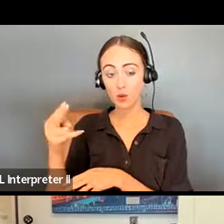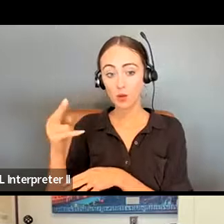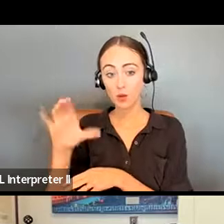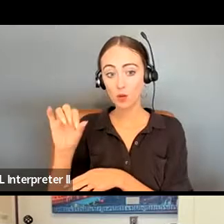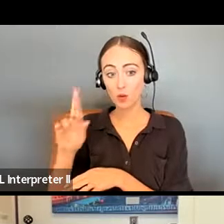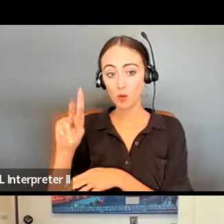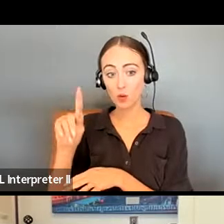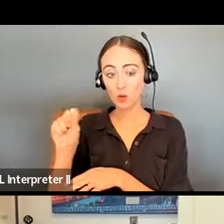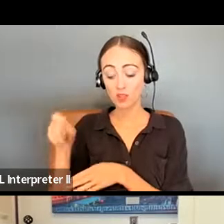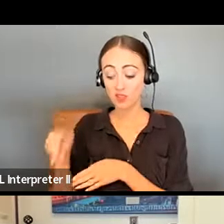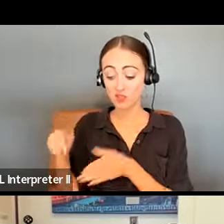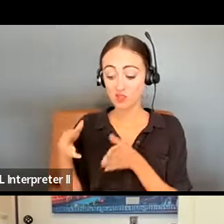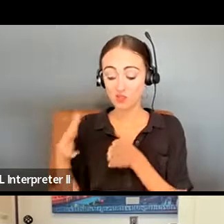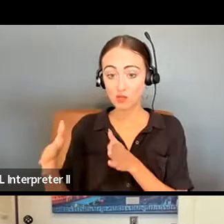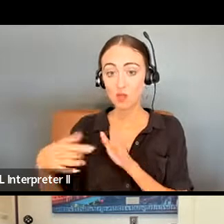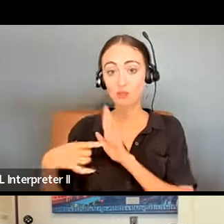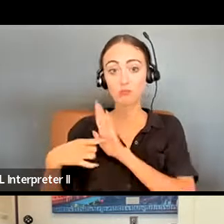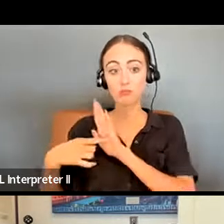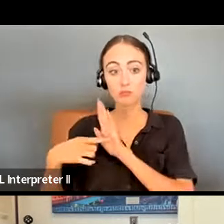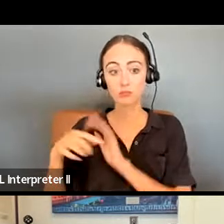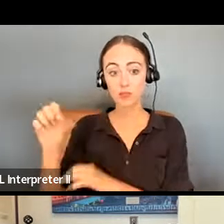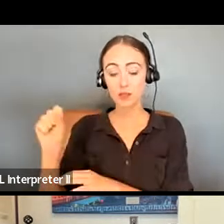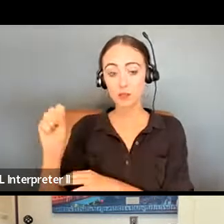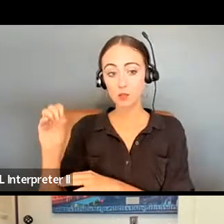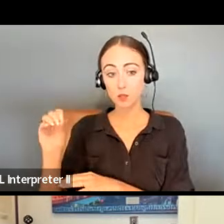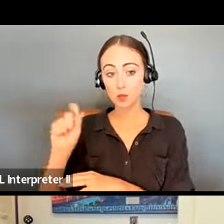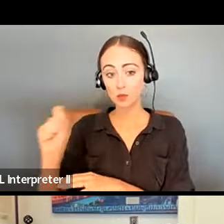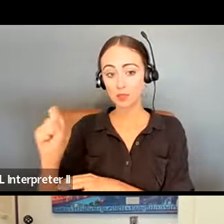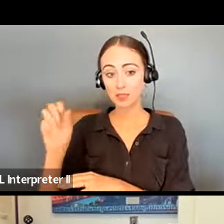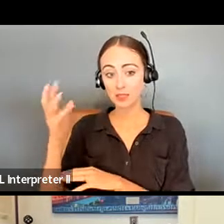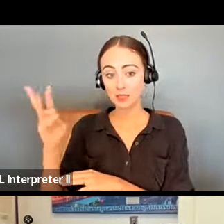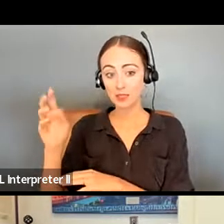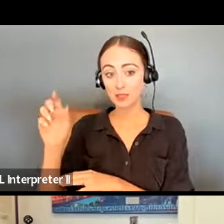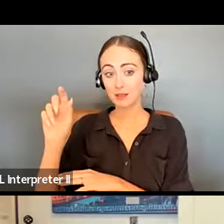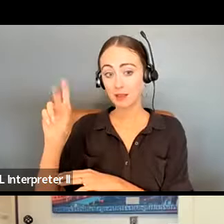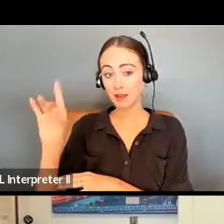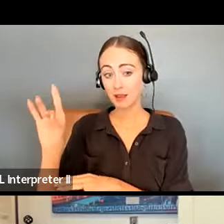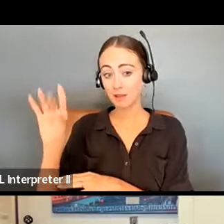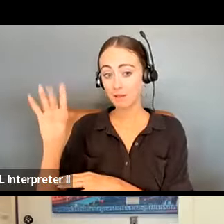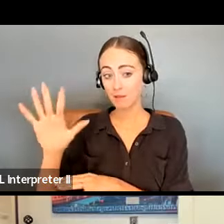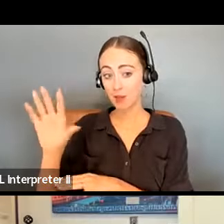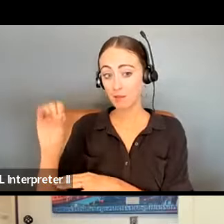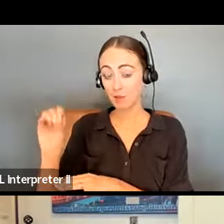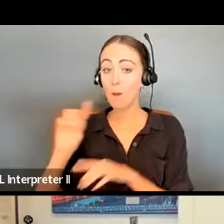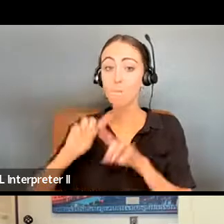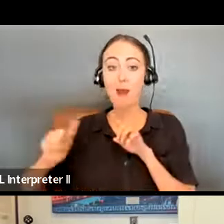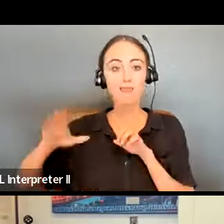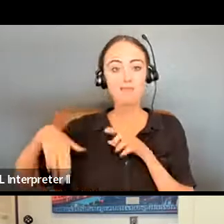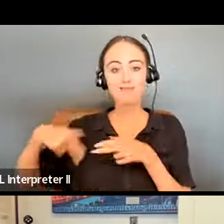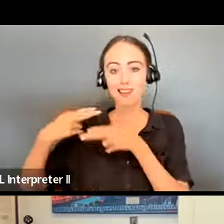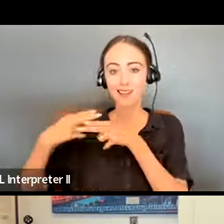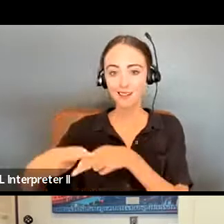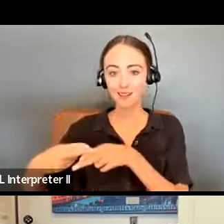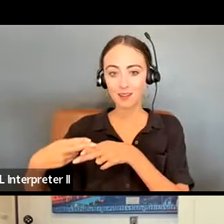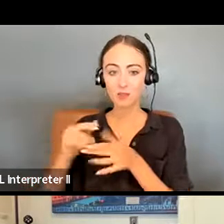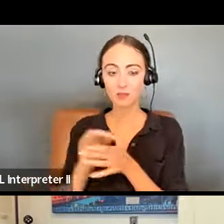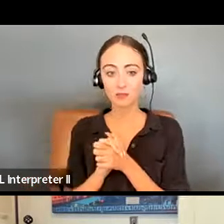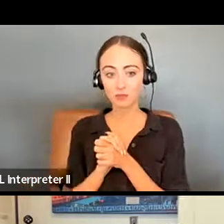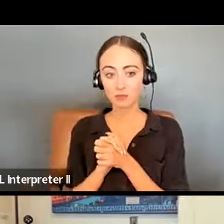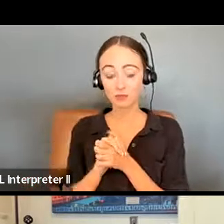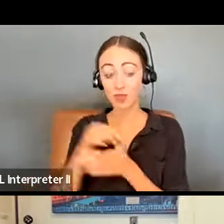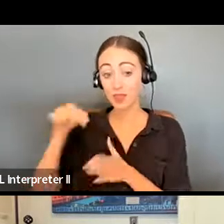are depicted in SO 16-23580, but at the time were not named.